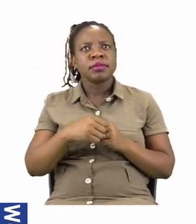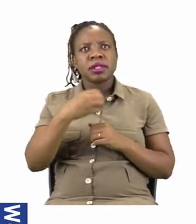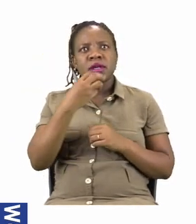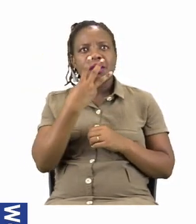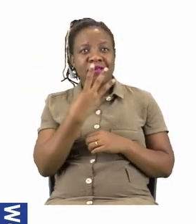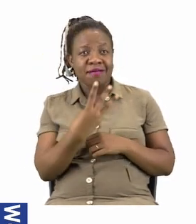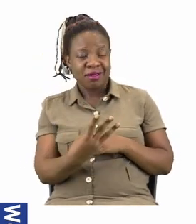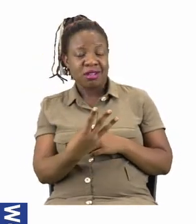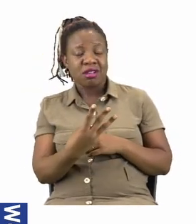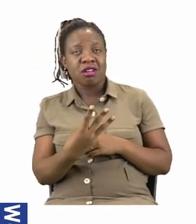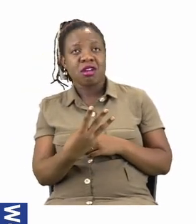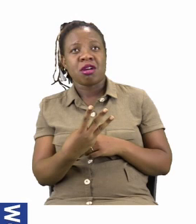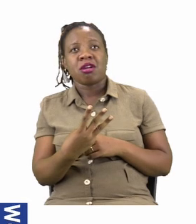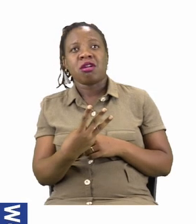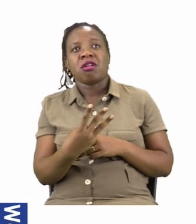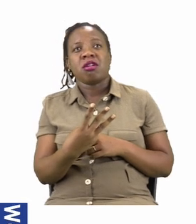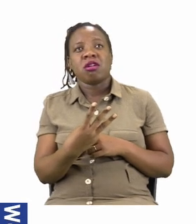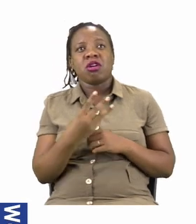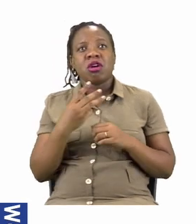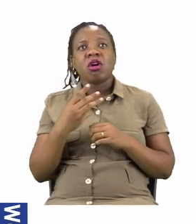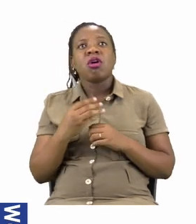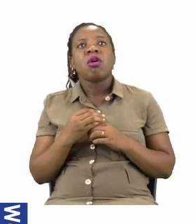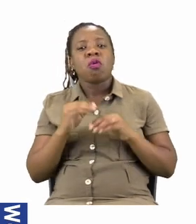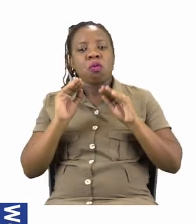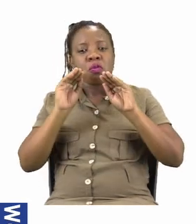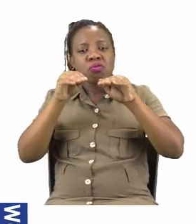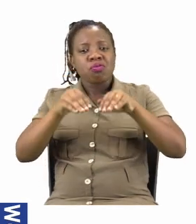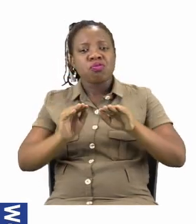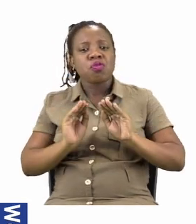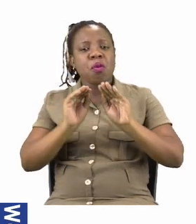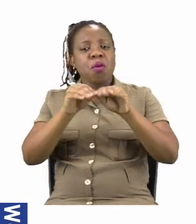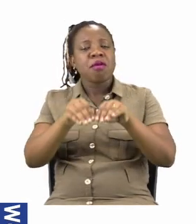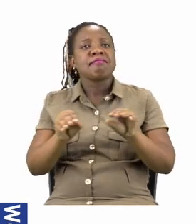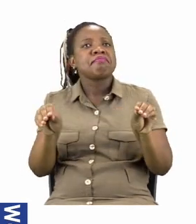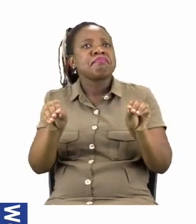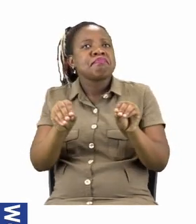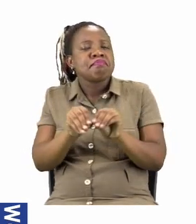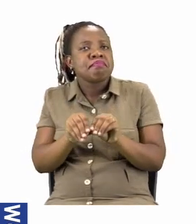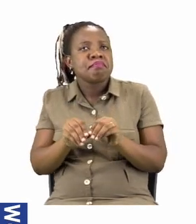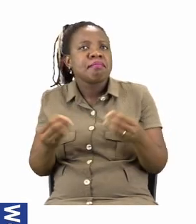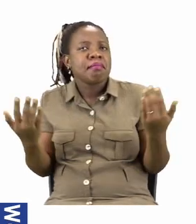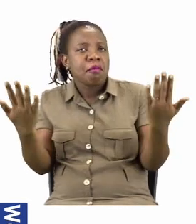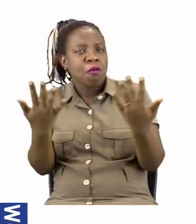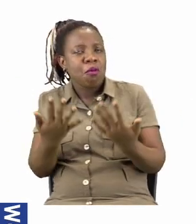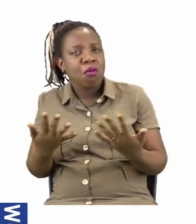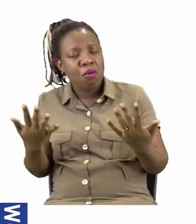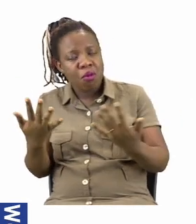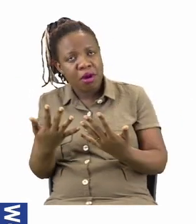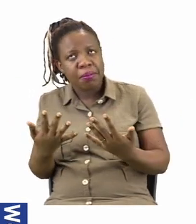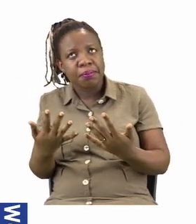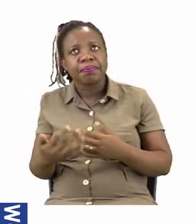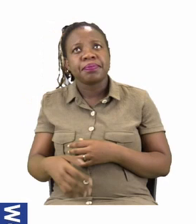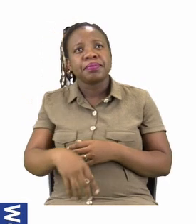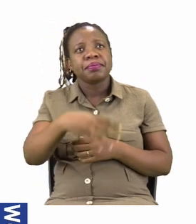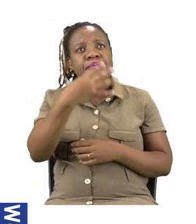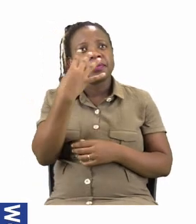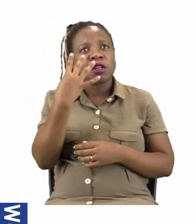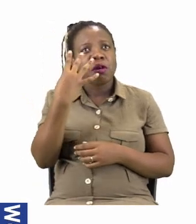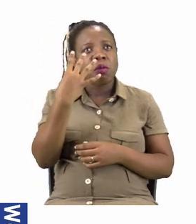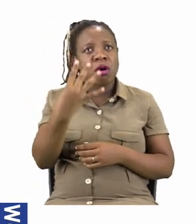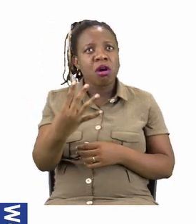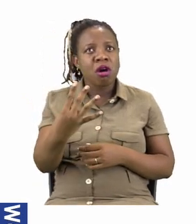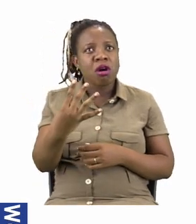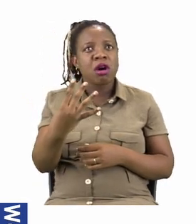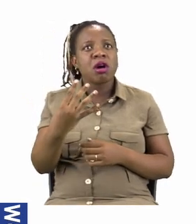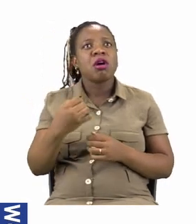water park? Number 5. Why do you think it is not allowed?